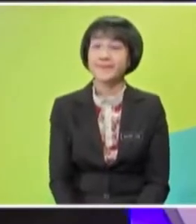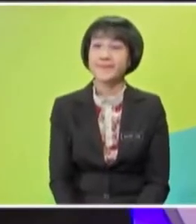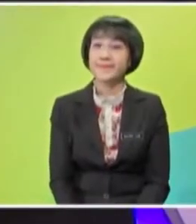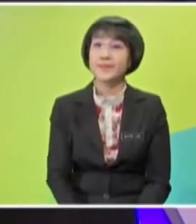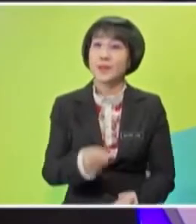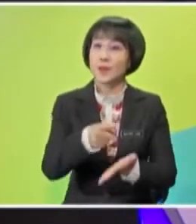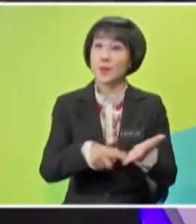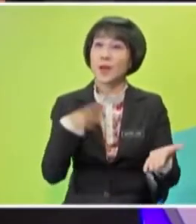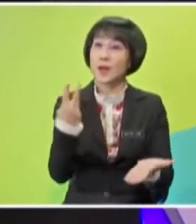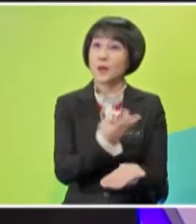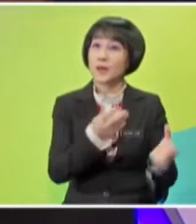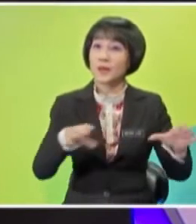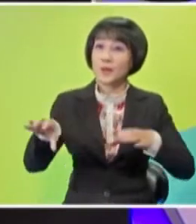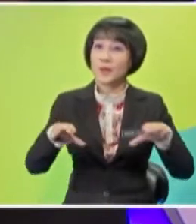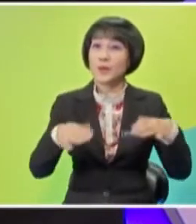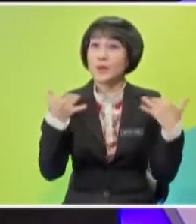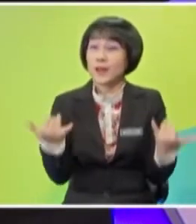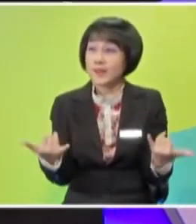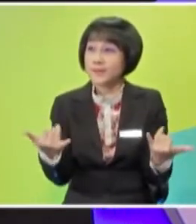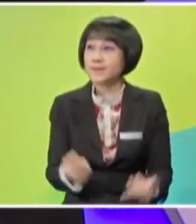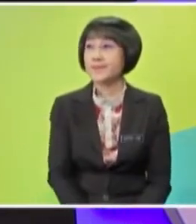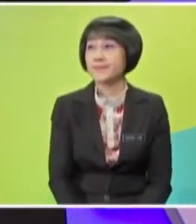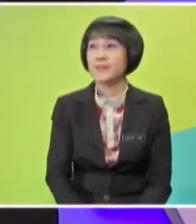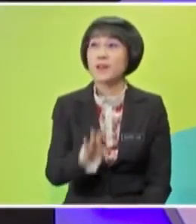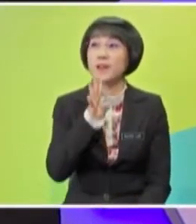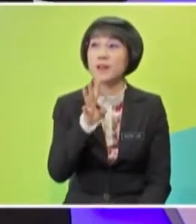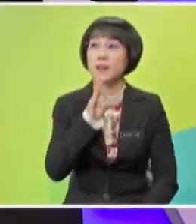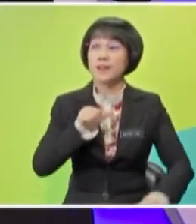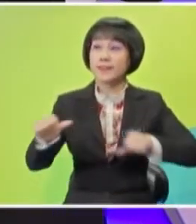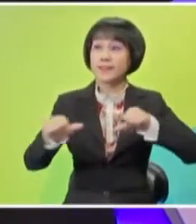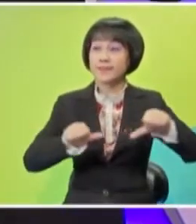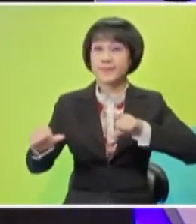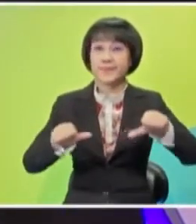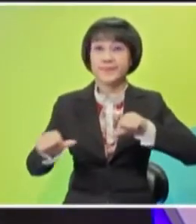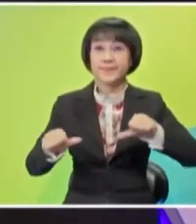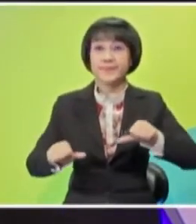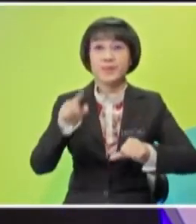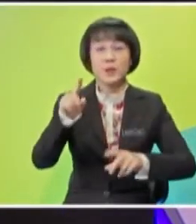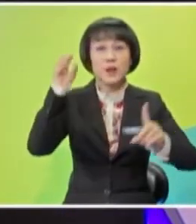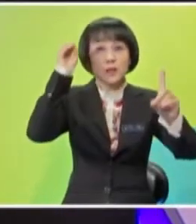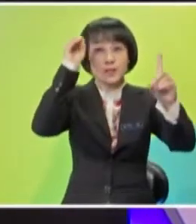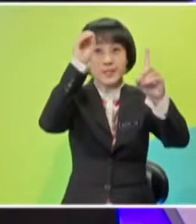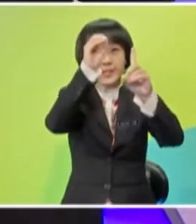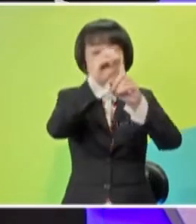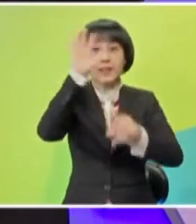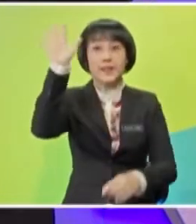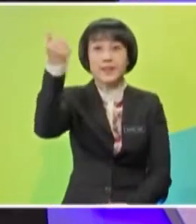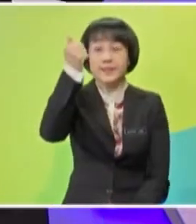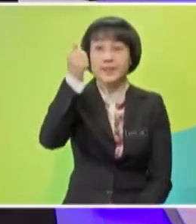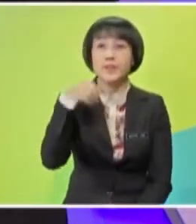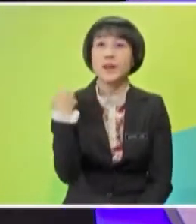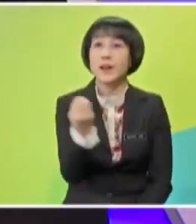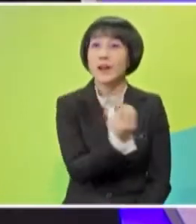now, okay, it is going to be a speaking activity, one of the objectives that we need to achieve for our